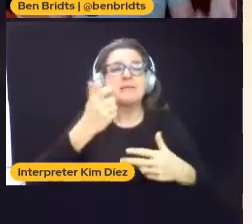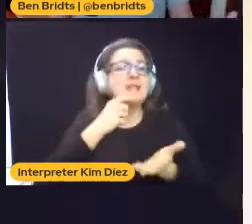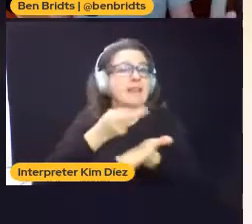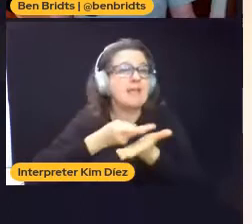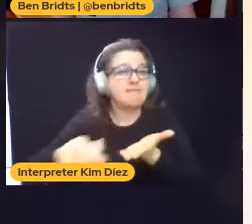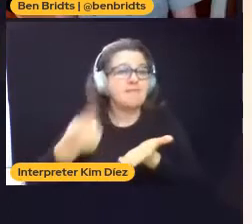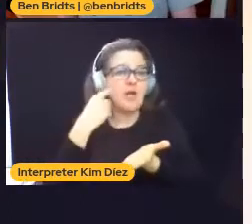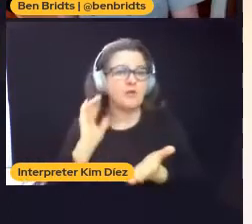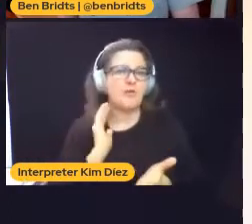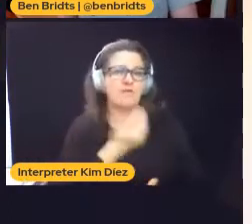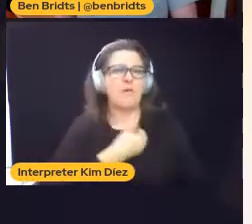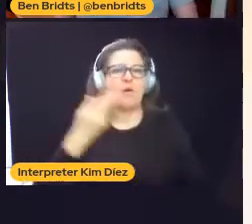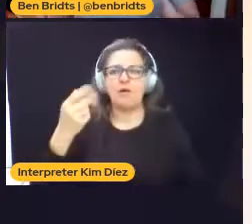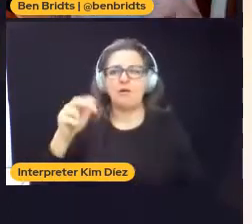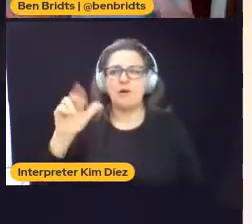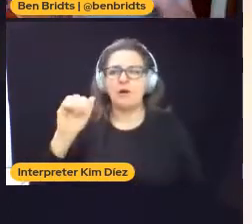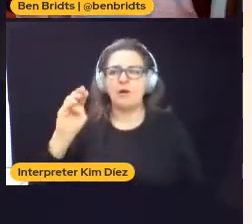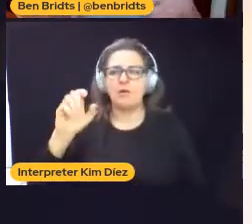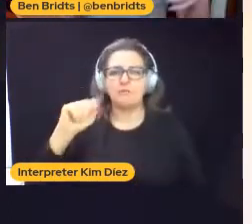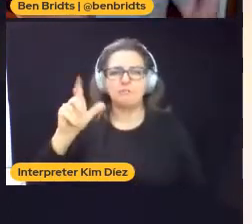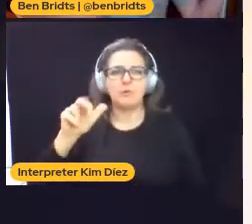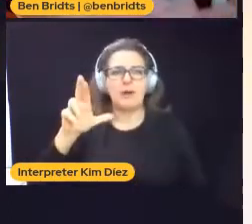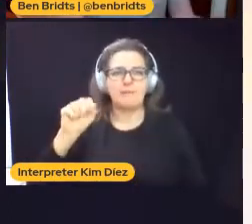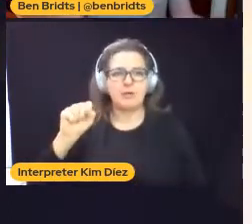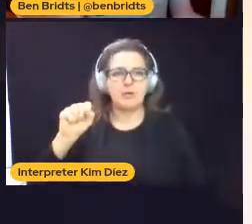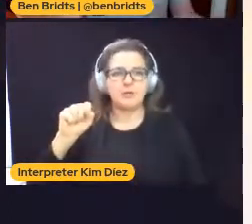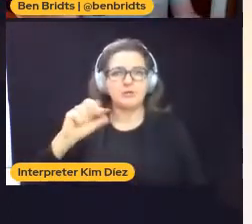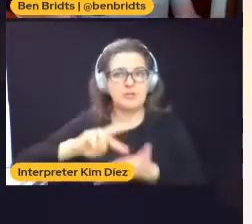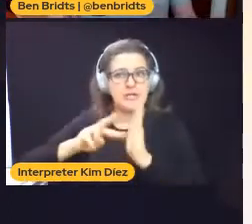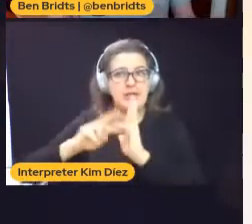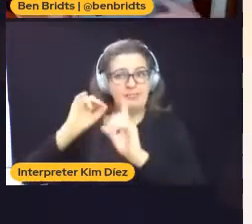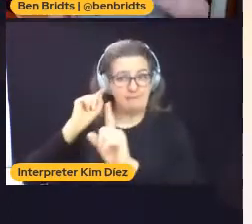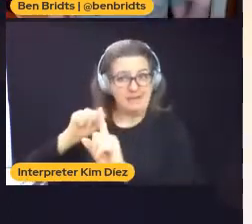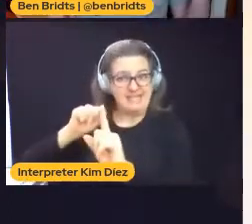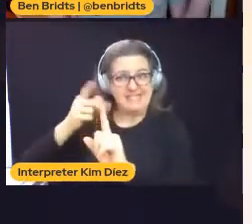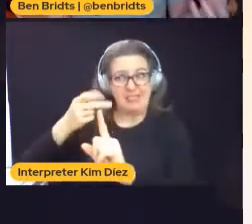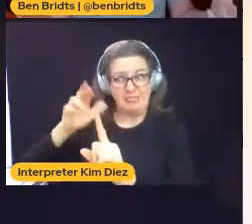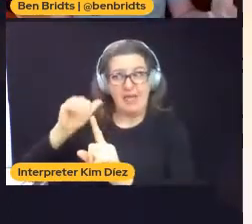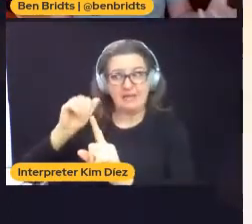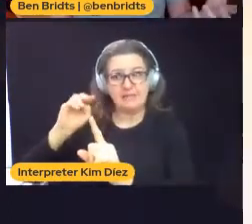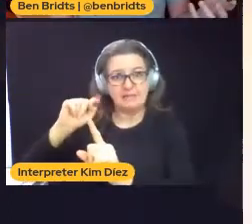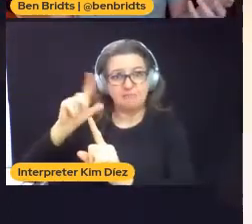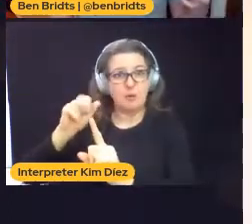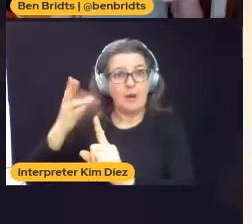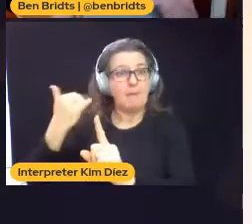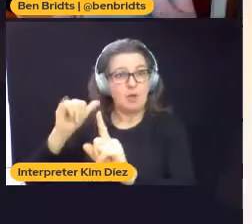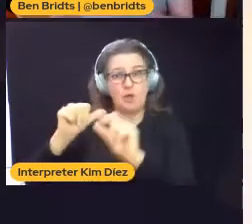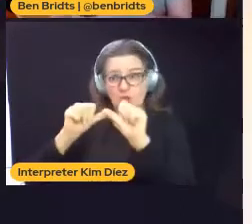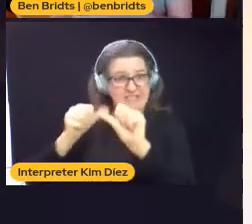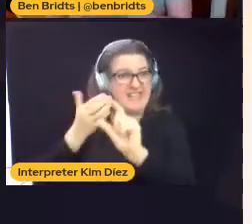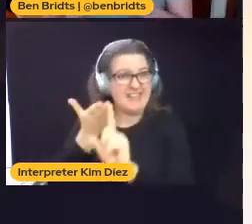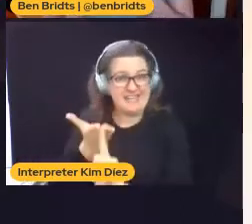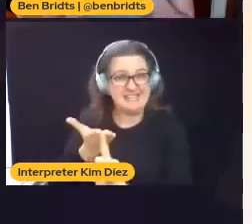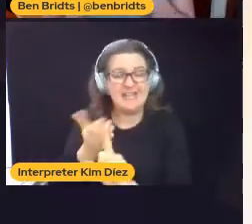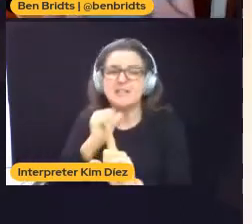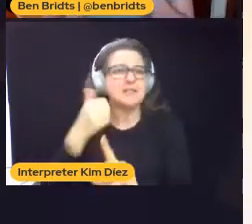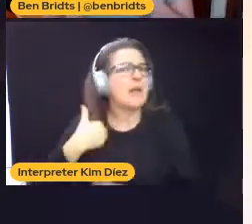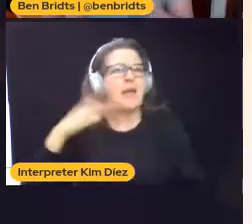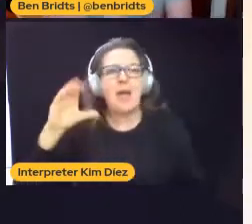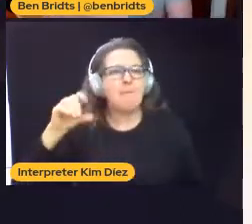our parameter. And that means that that parameter still exists, but we don't have the code anymore that will be able